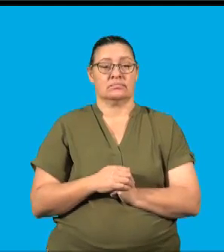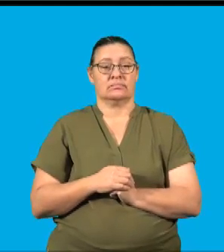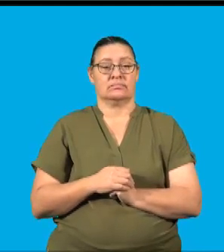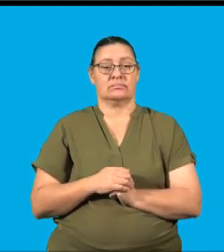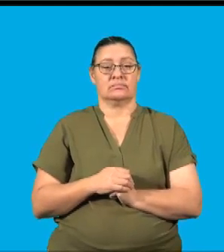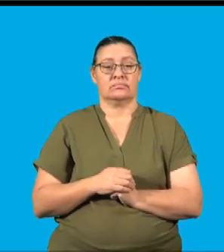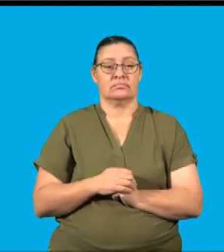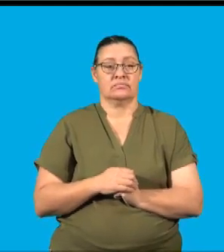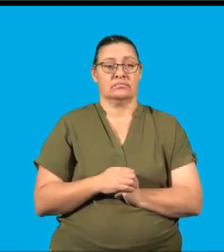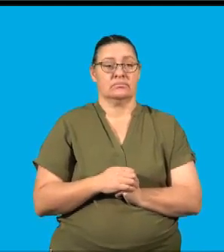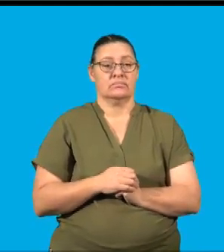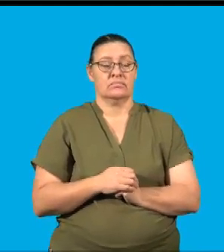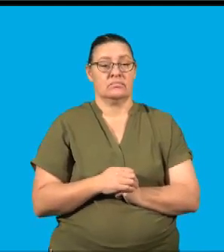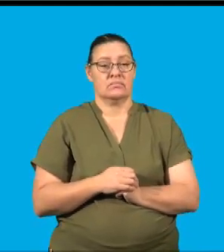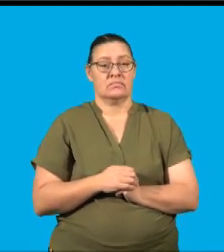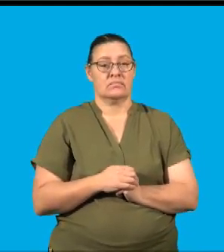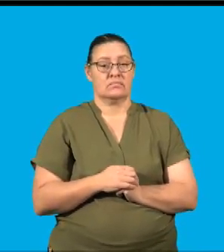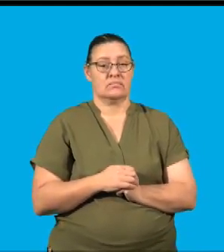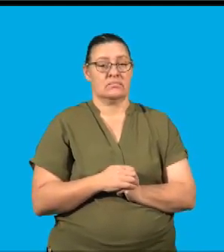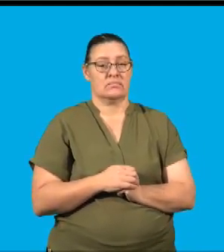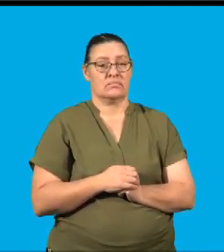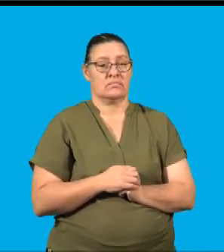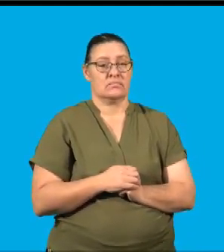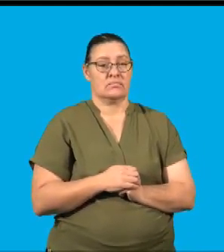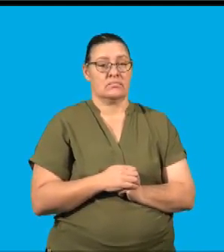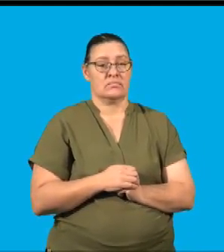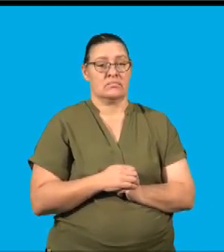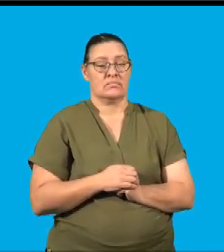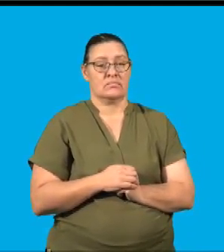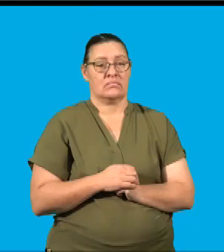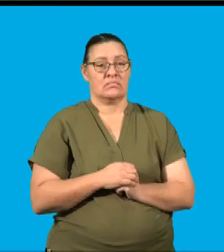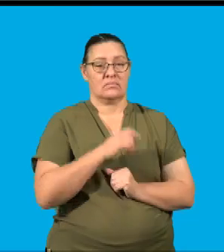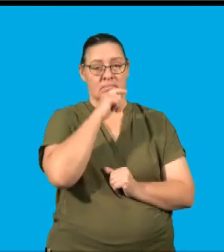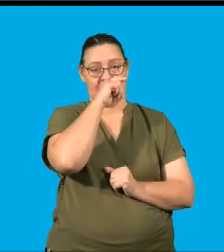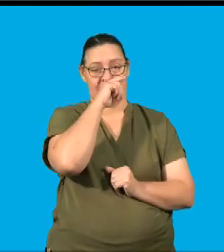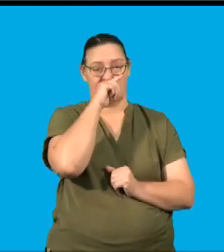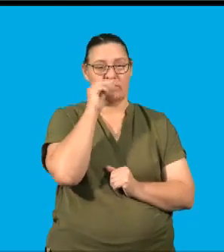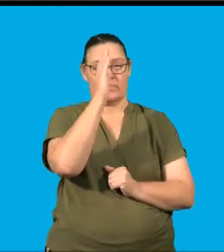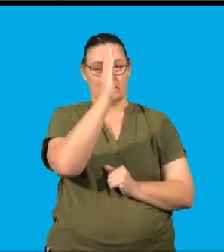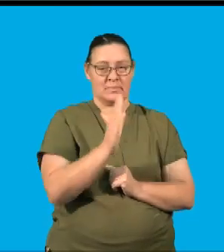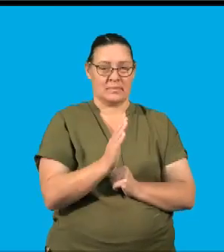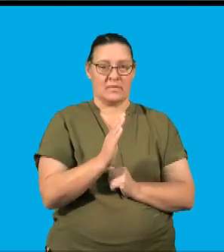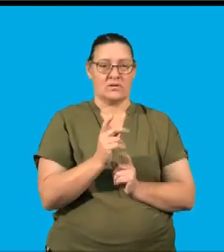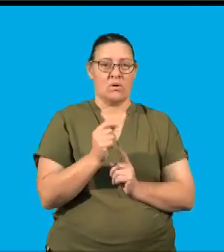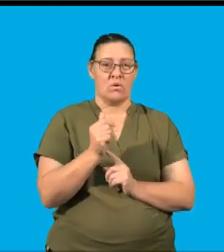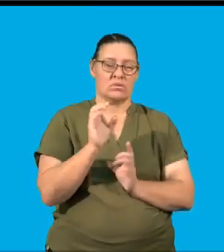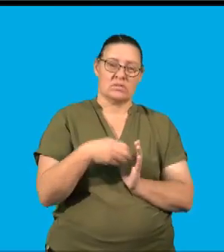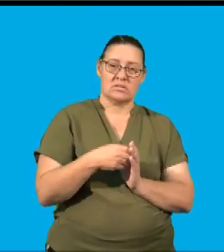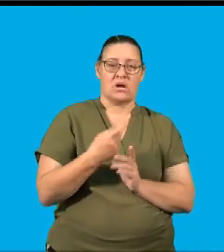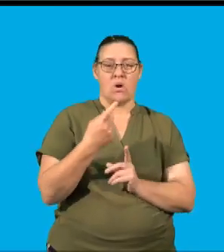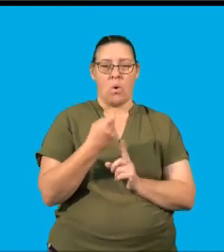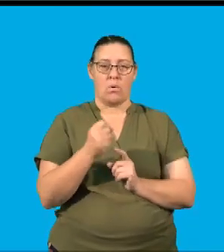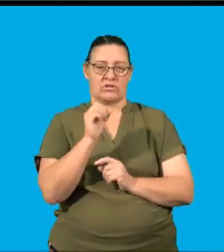Q3. Q3 is almost what? Almost 80. And this is Q1 for class A. Q1 is almost what? It's